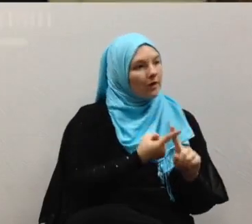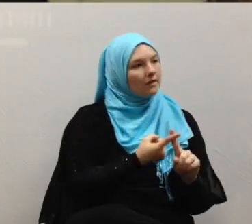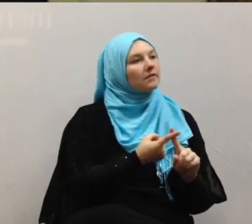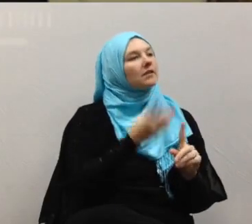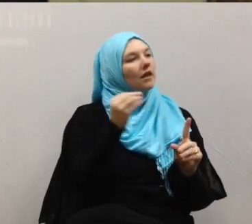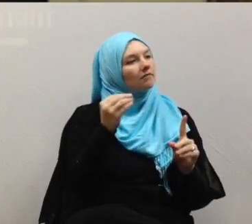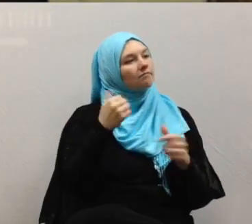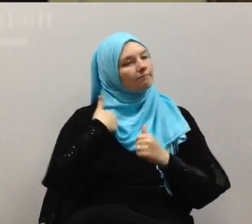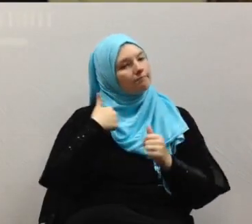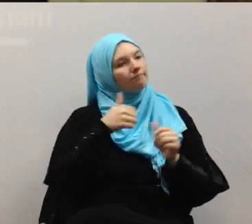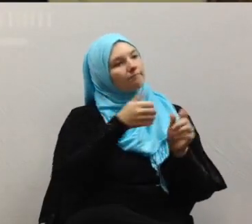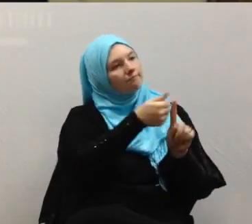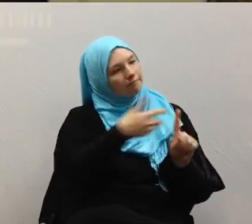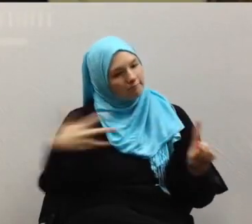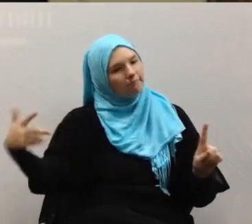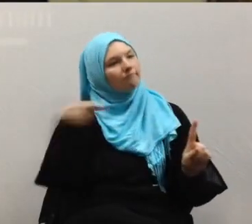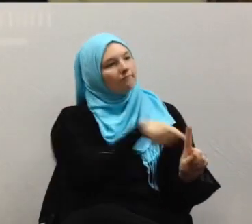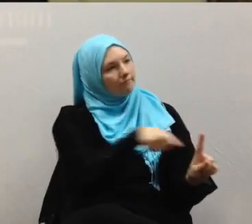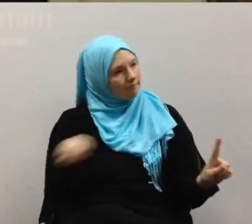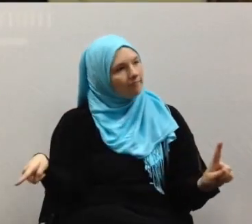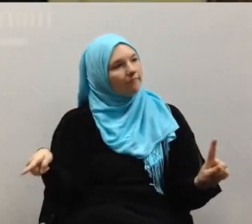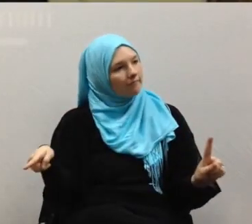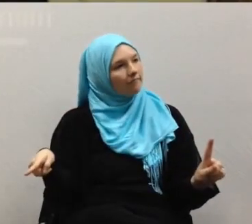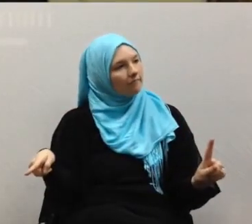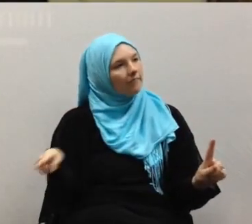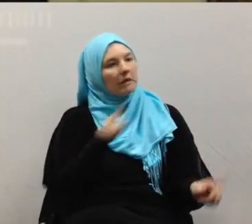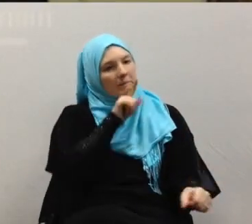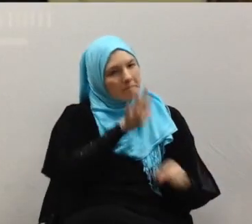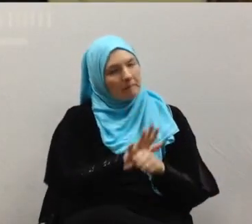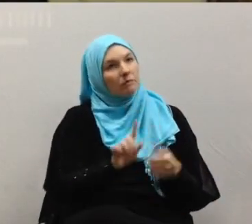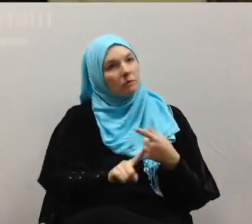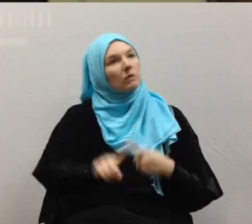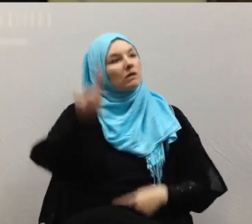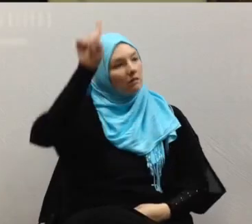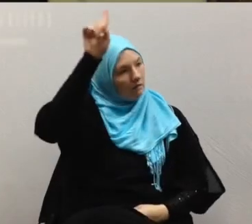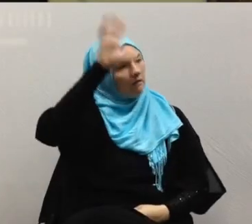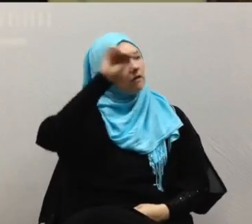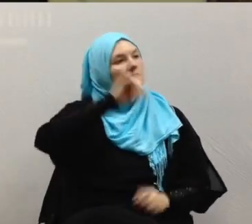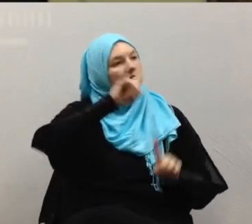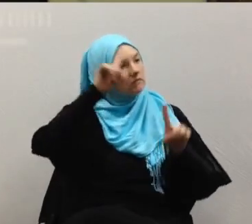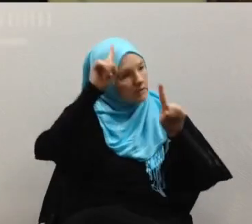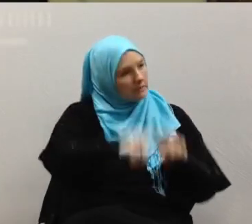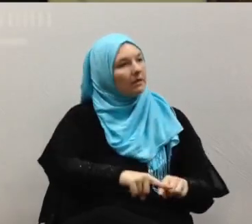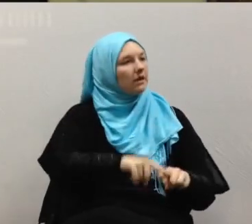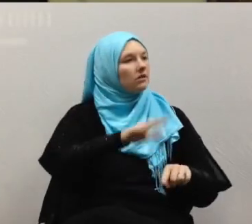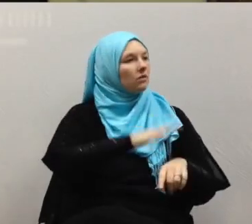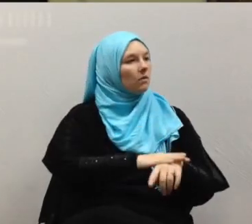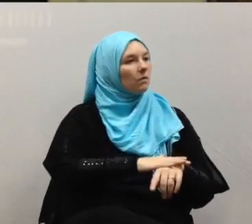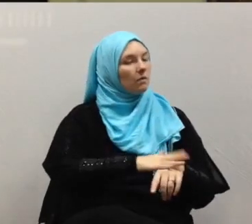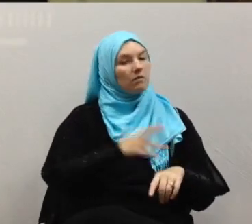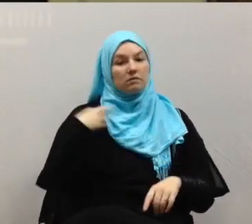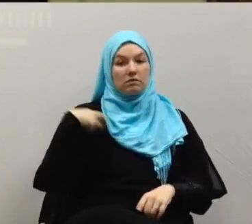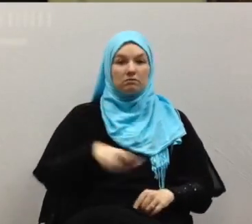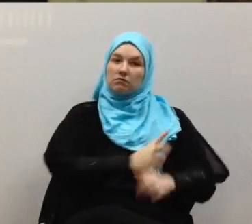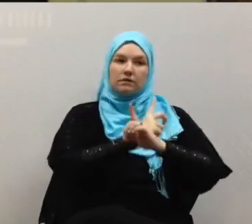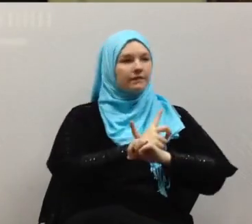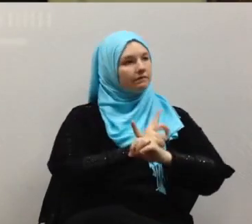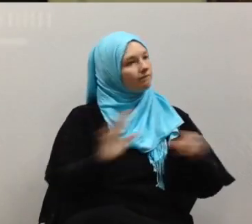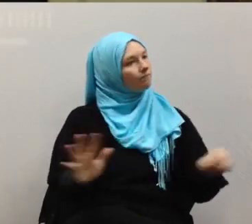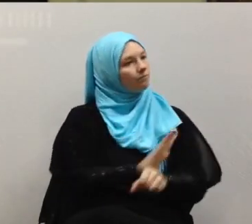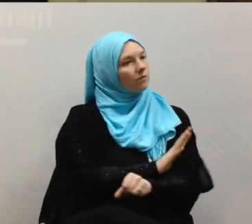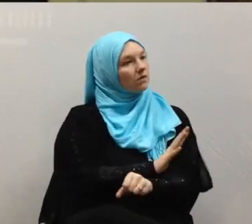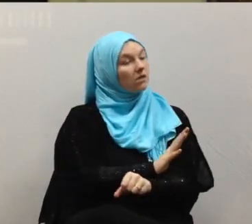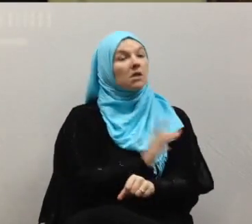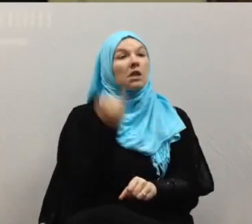the pledge of commitment to defend the deen with their life and never to flee